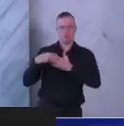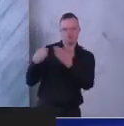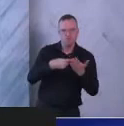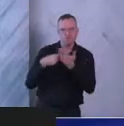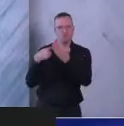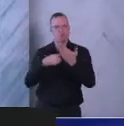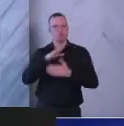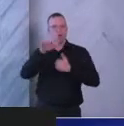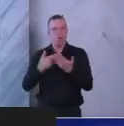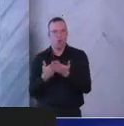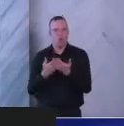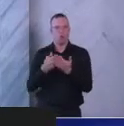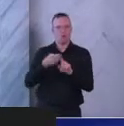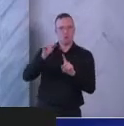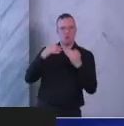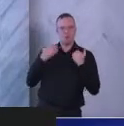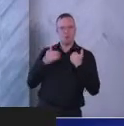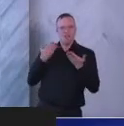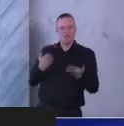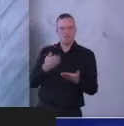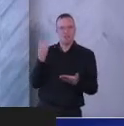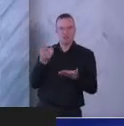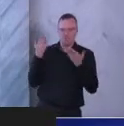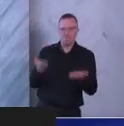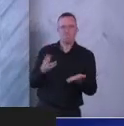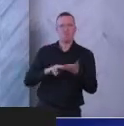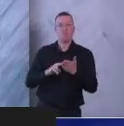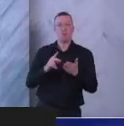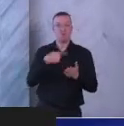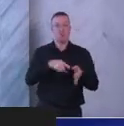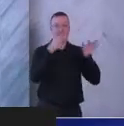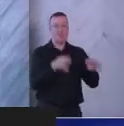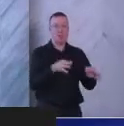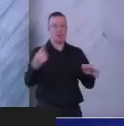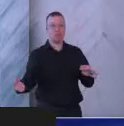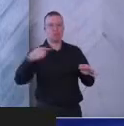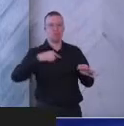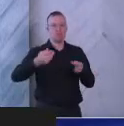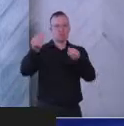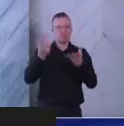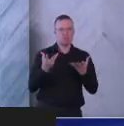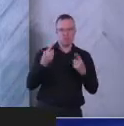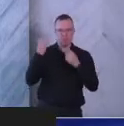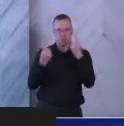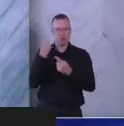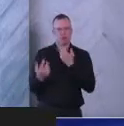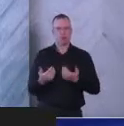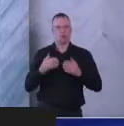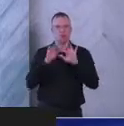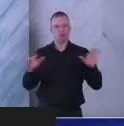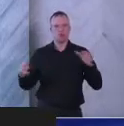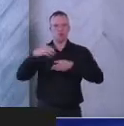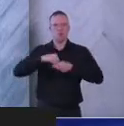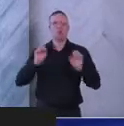this ministry to make sure that when decisions were being made at the cabinet table, they took that into account. So